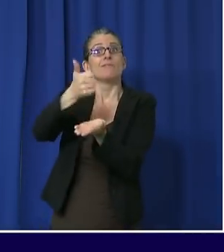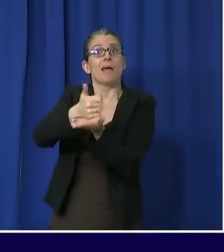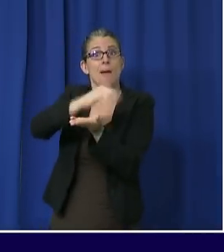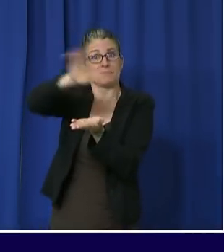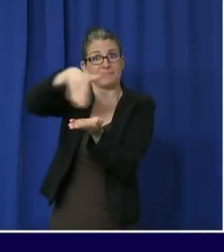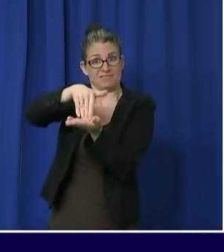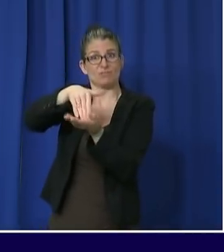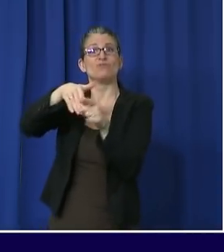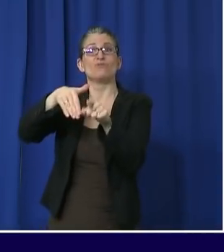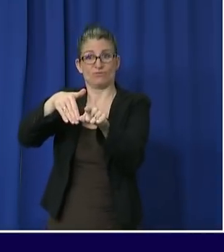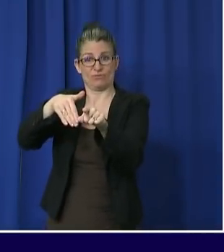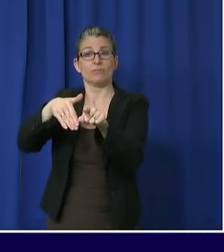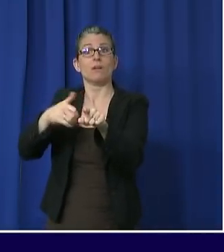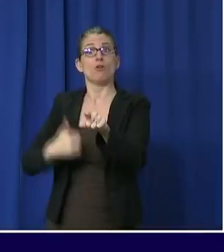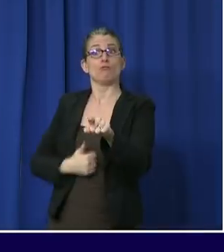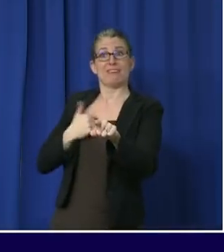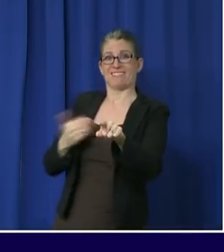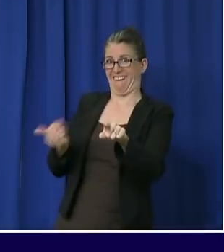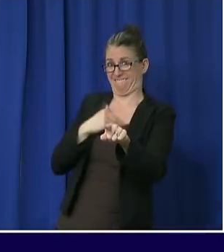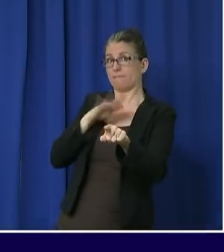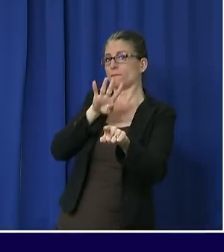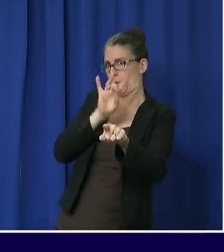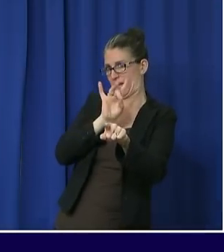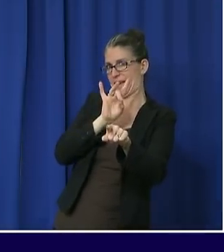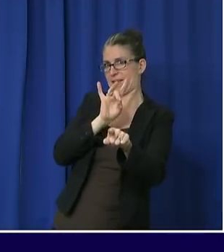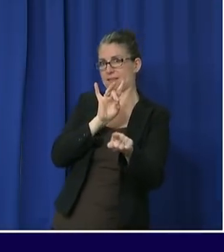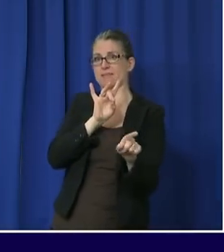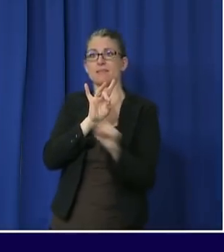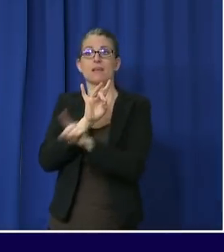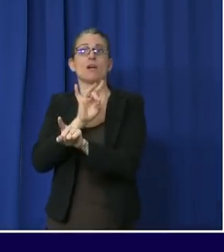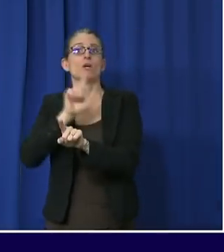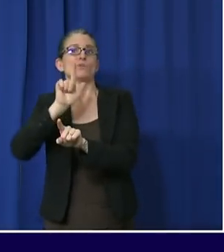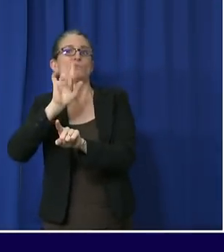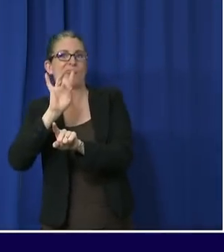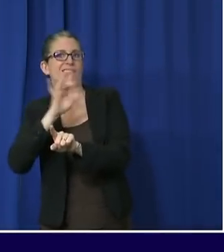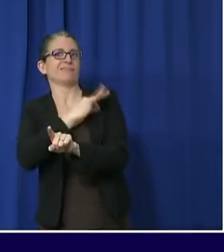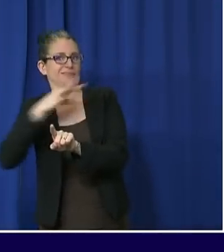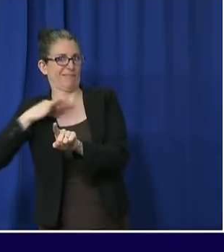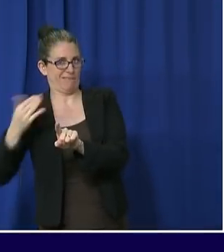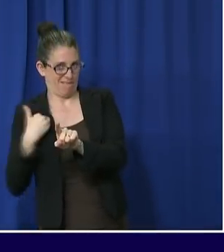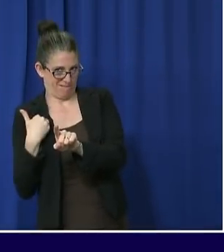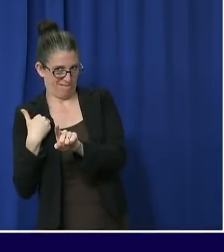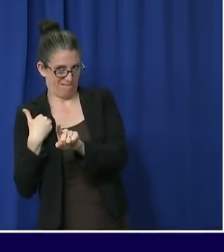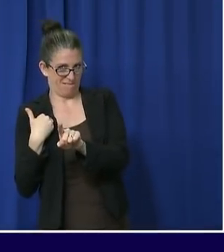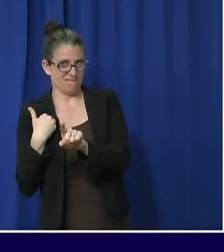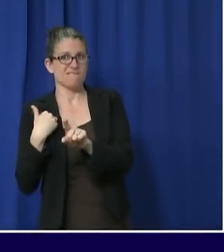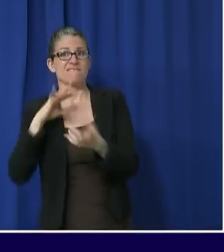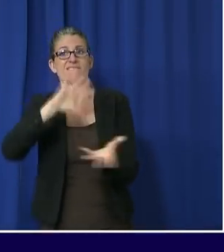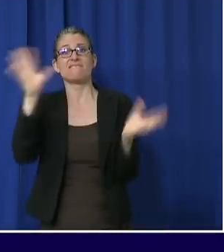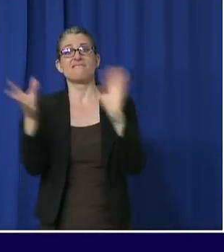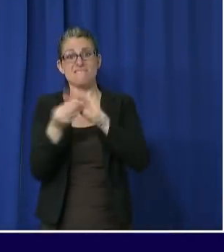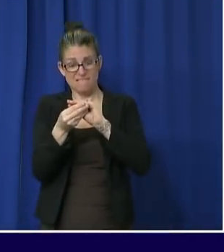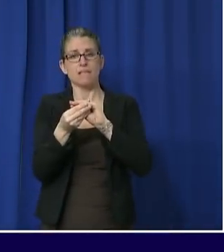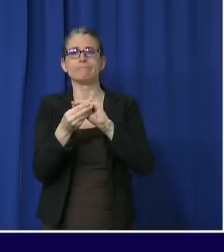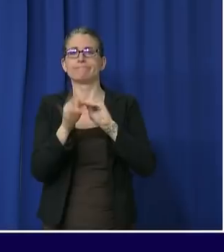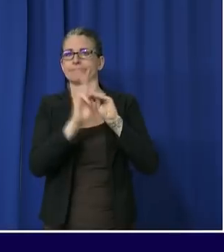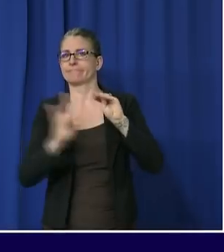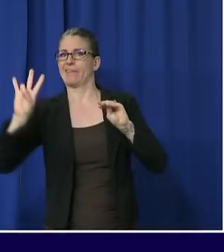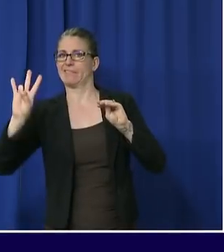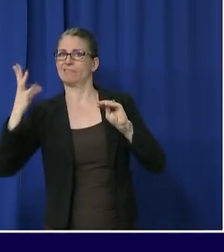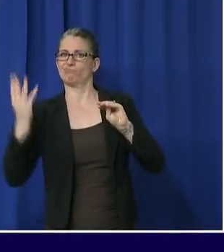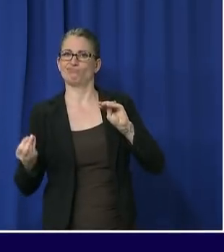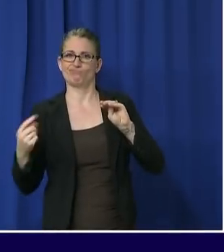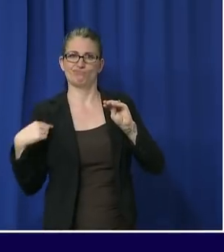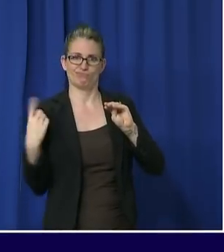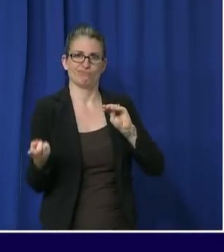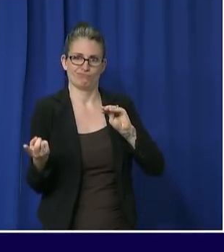48 residents, 28 staff, and unfortunately 7 individuals who have passed away.